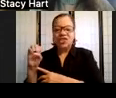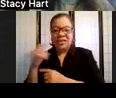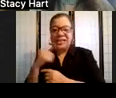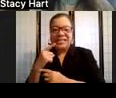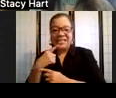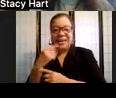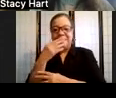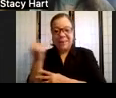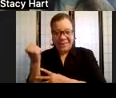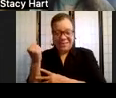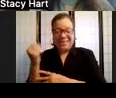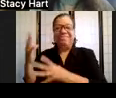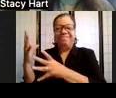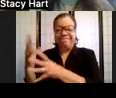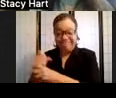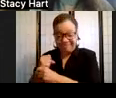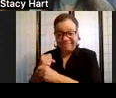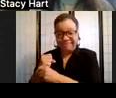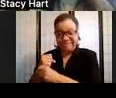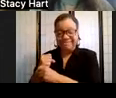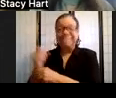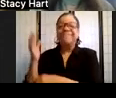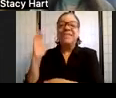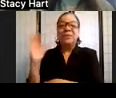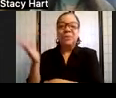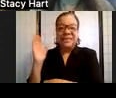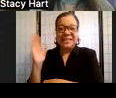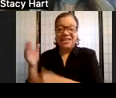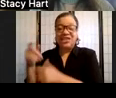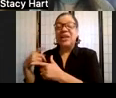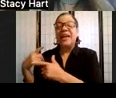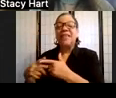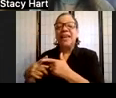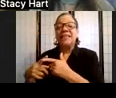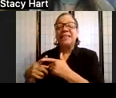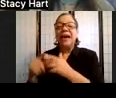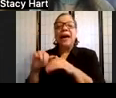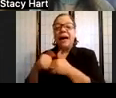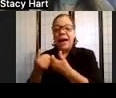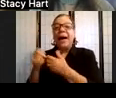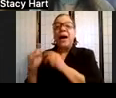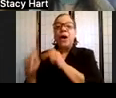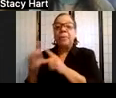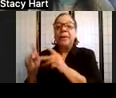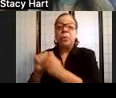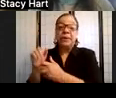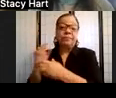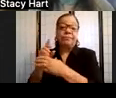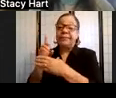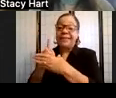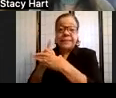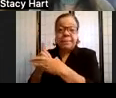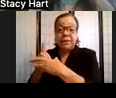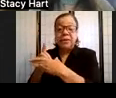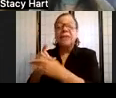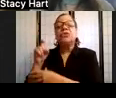sums up this presentation. And we'll dive into how people with disabilities should